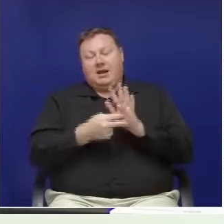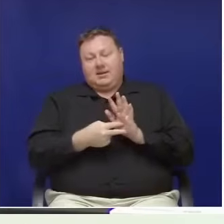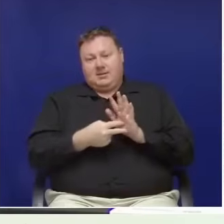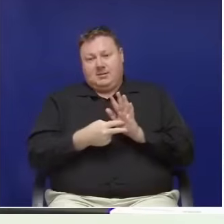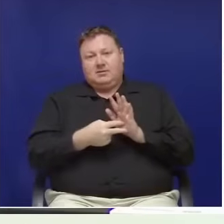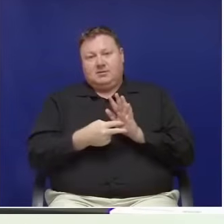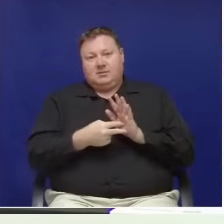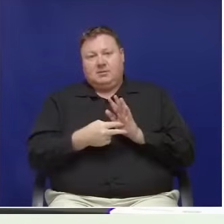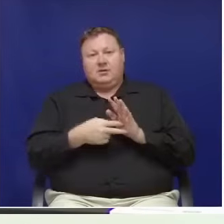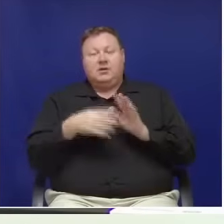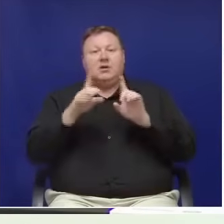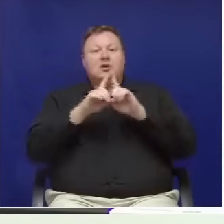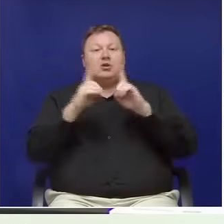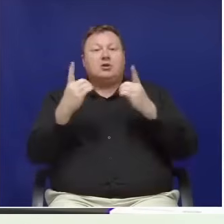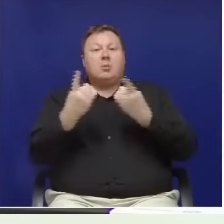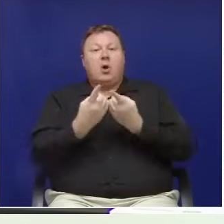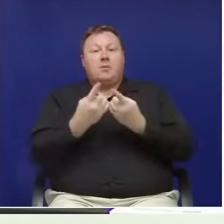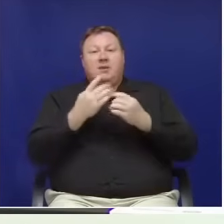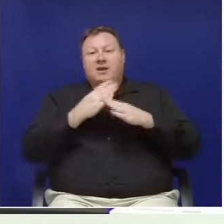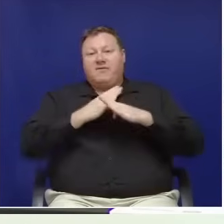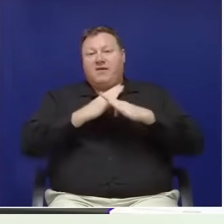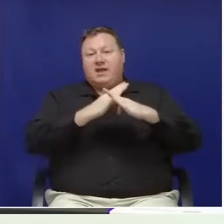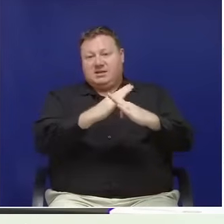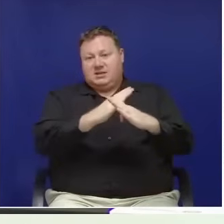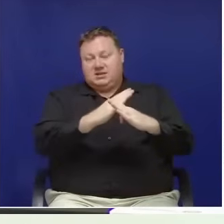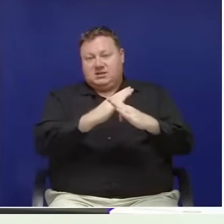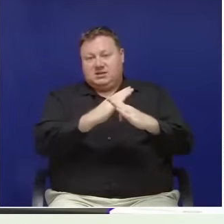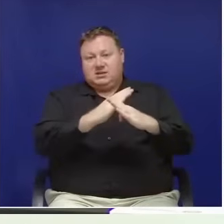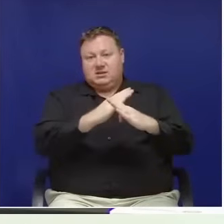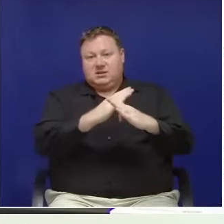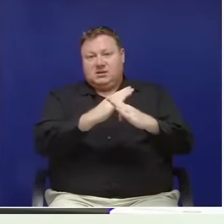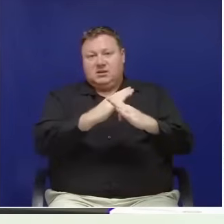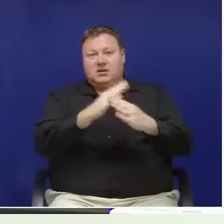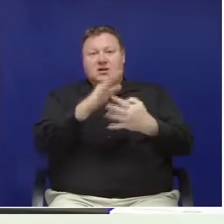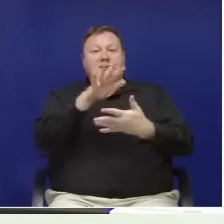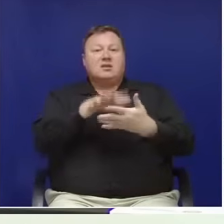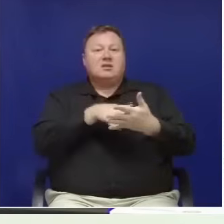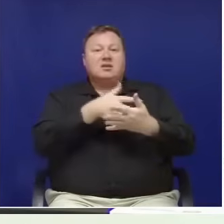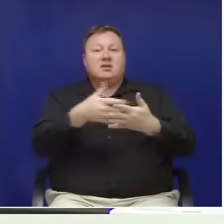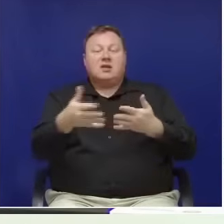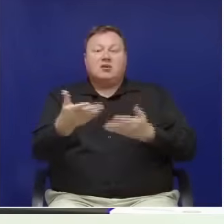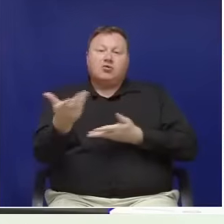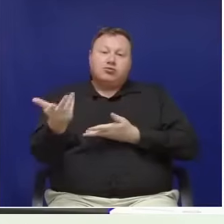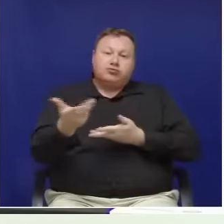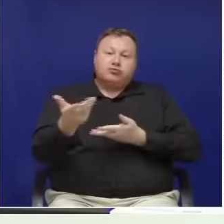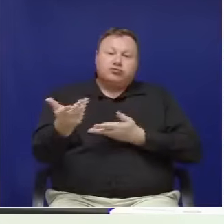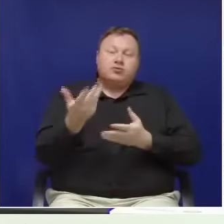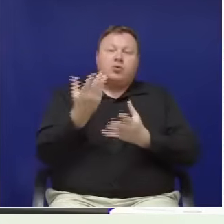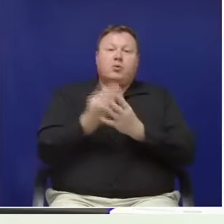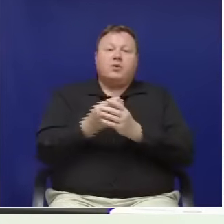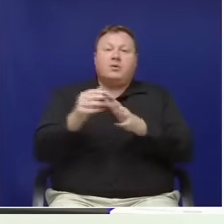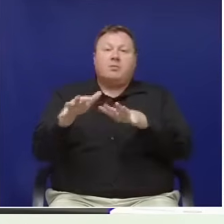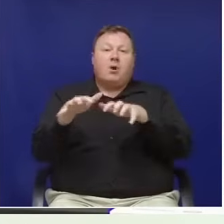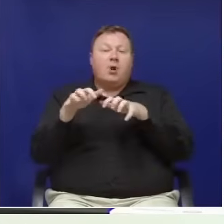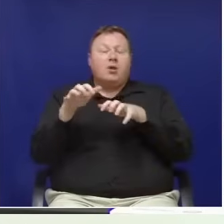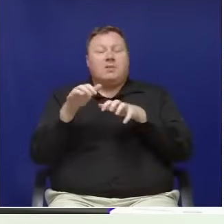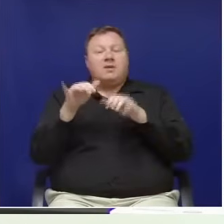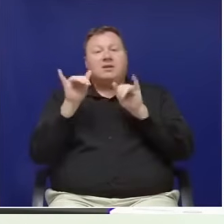the Department of Defence will schedule engagements with Parliament on this